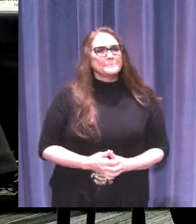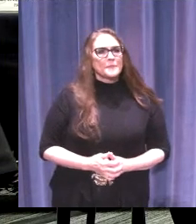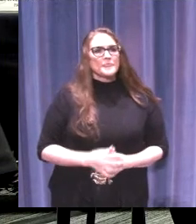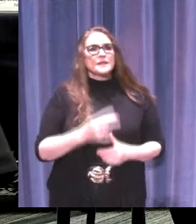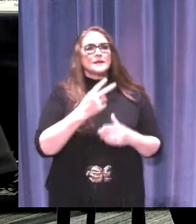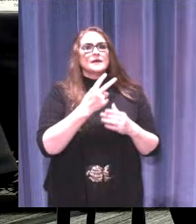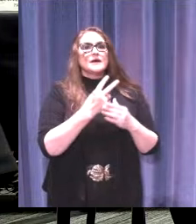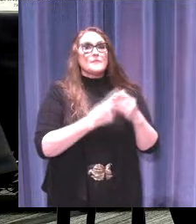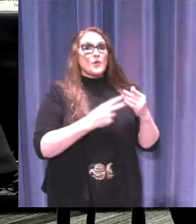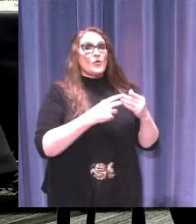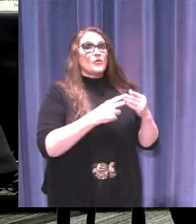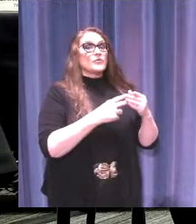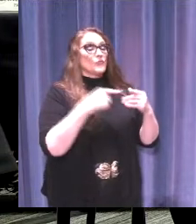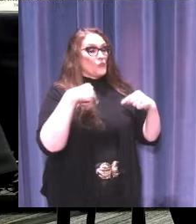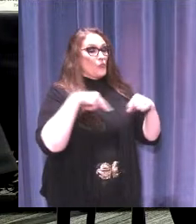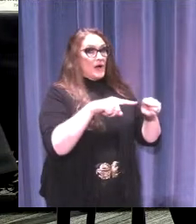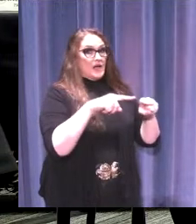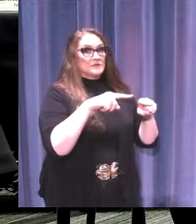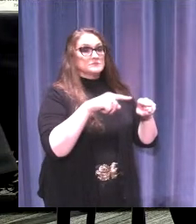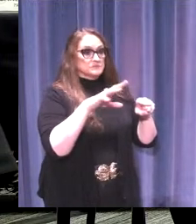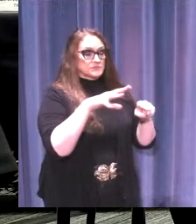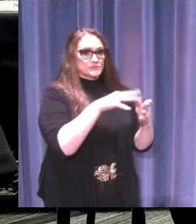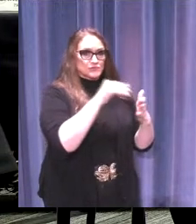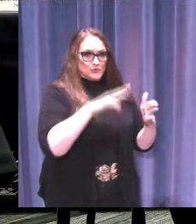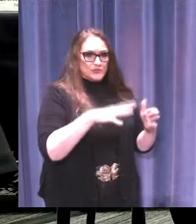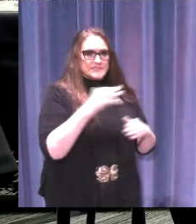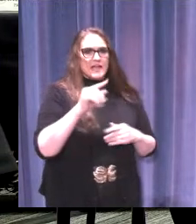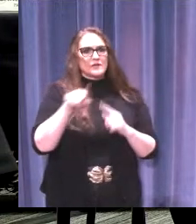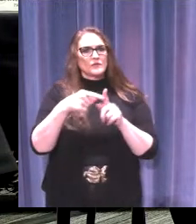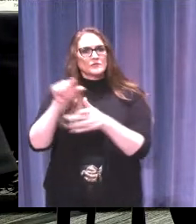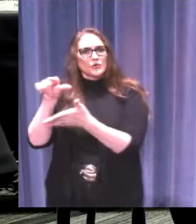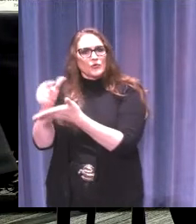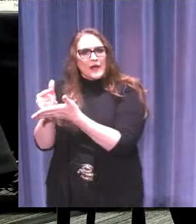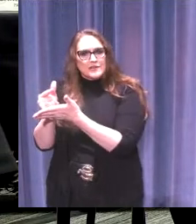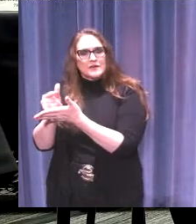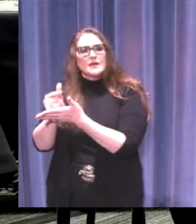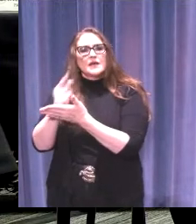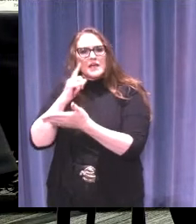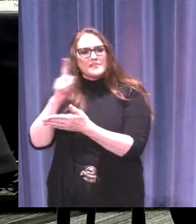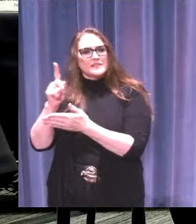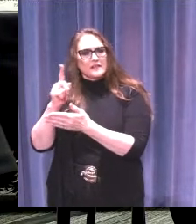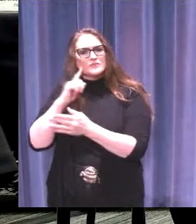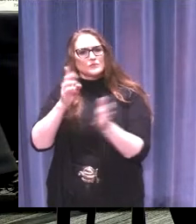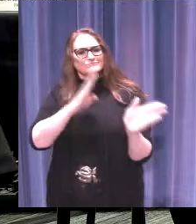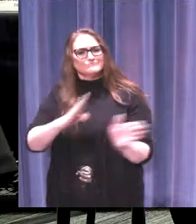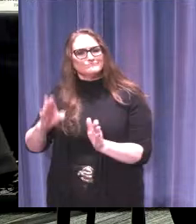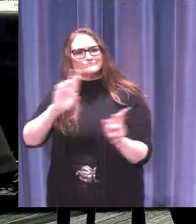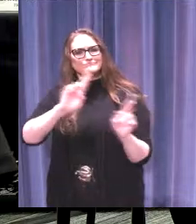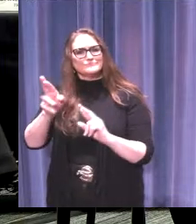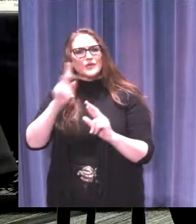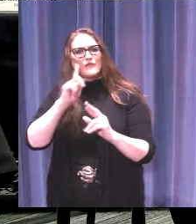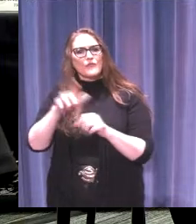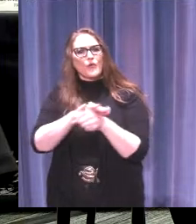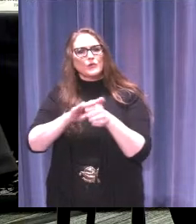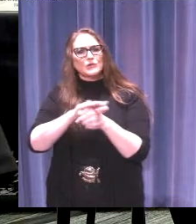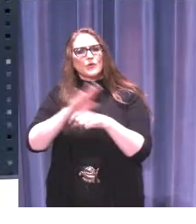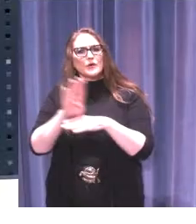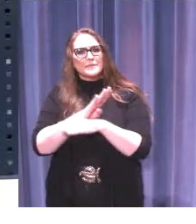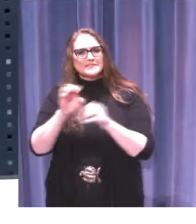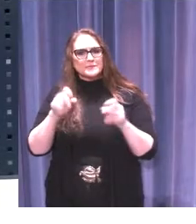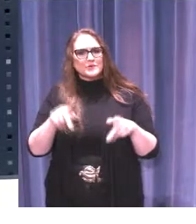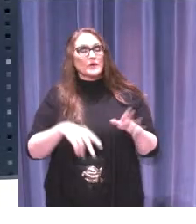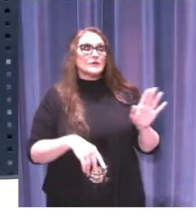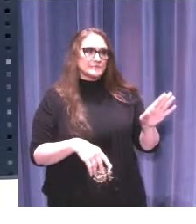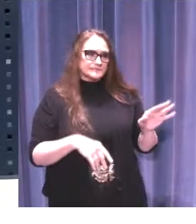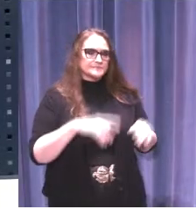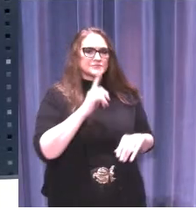both while they're students and as graduates, are prepared for local business employment opportunities? Sure. So,